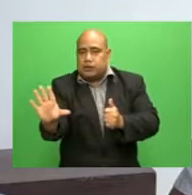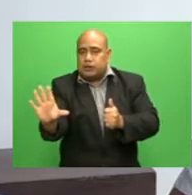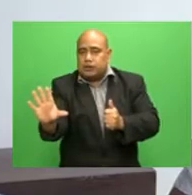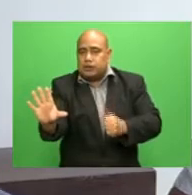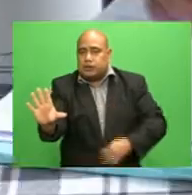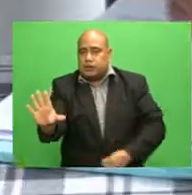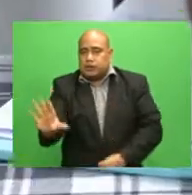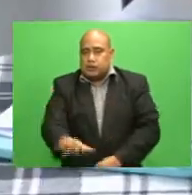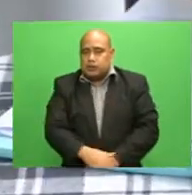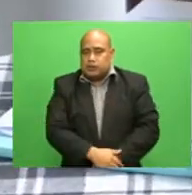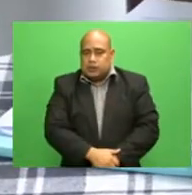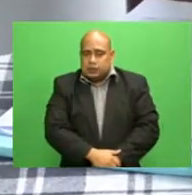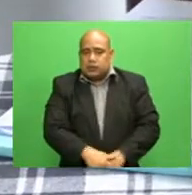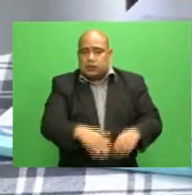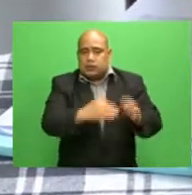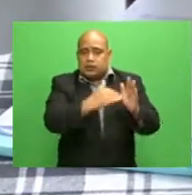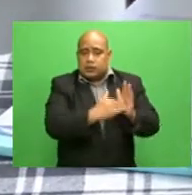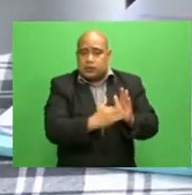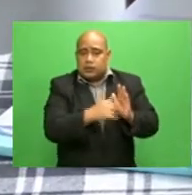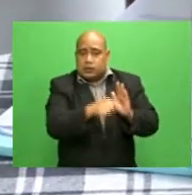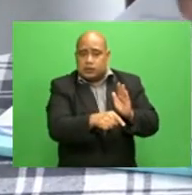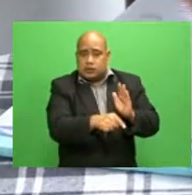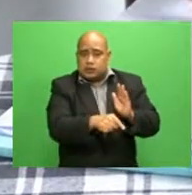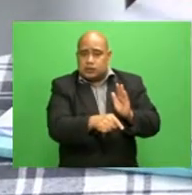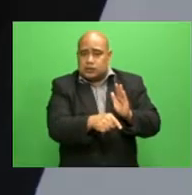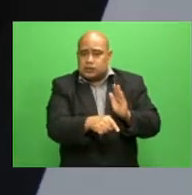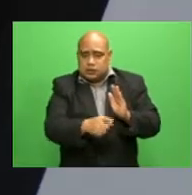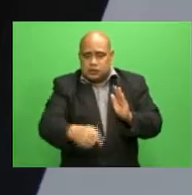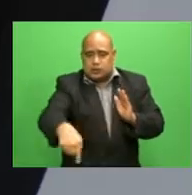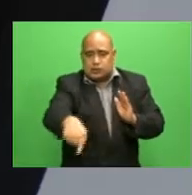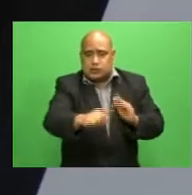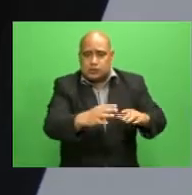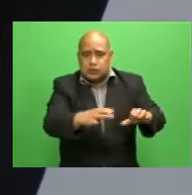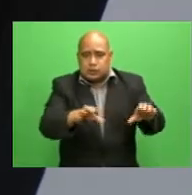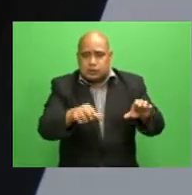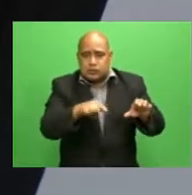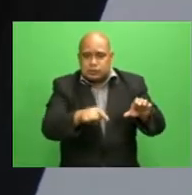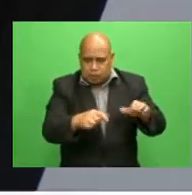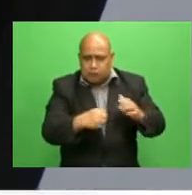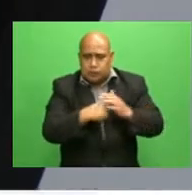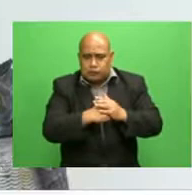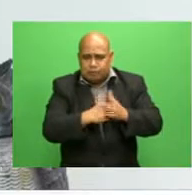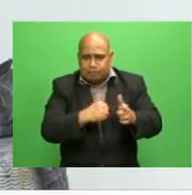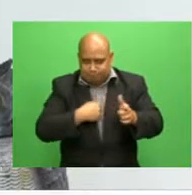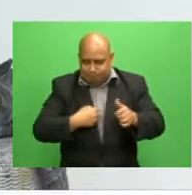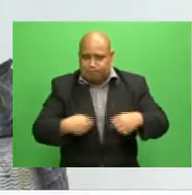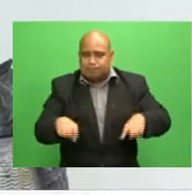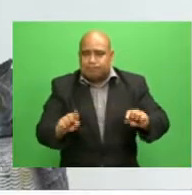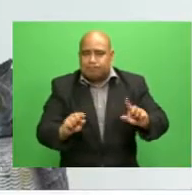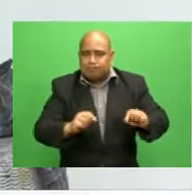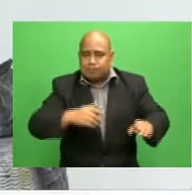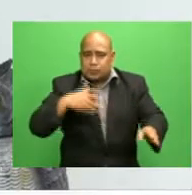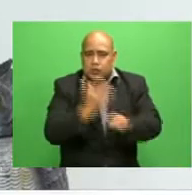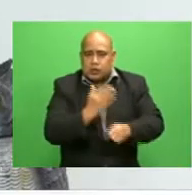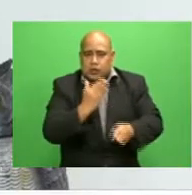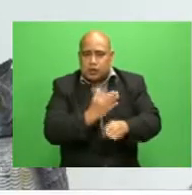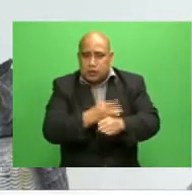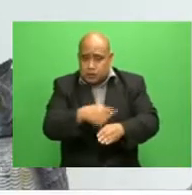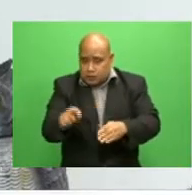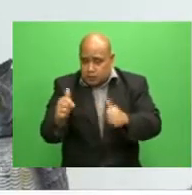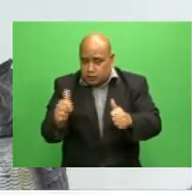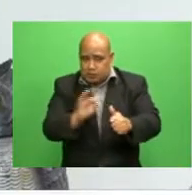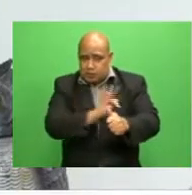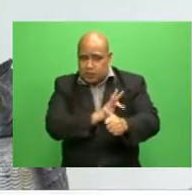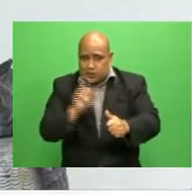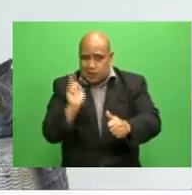and Risk Committee is hoping that his colleagues will act in good faith. And they have also gone through and said